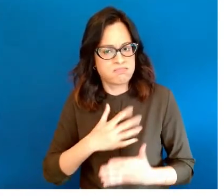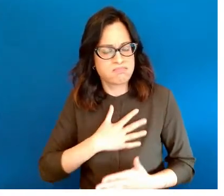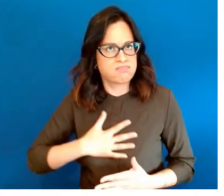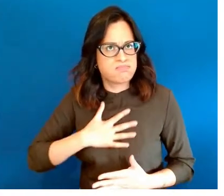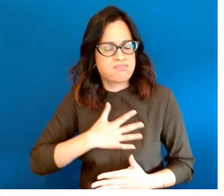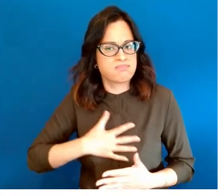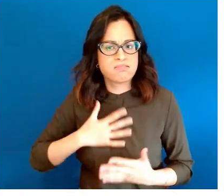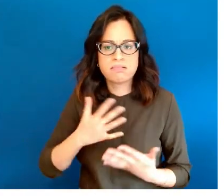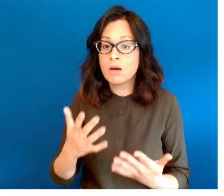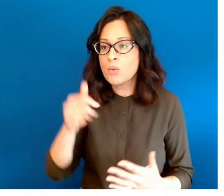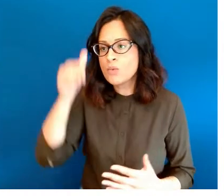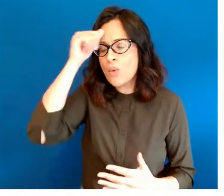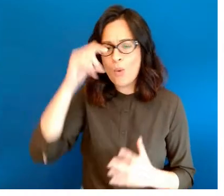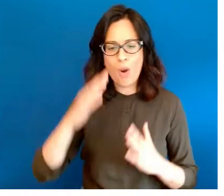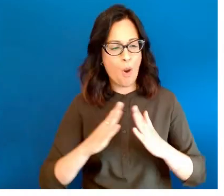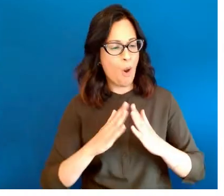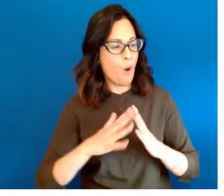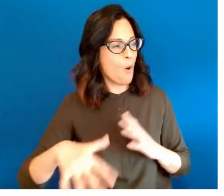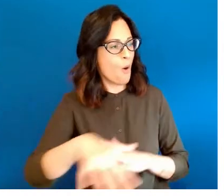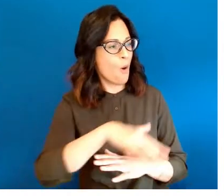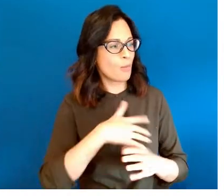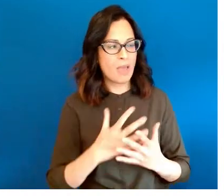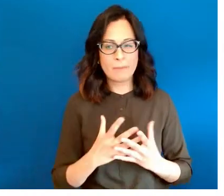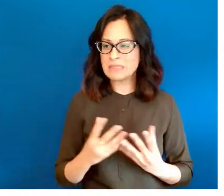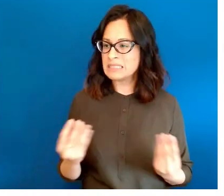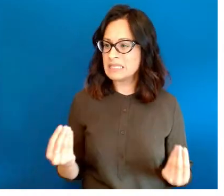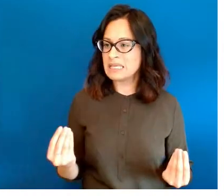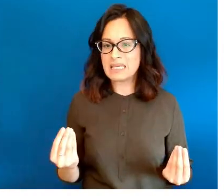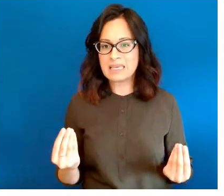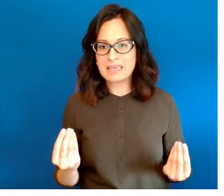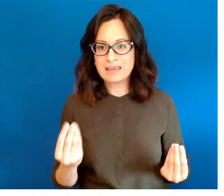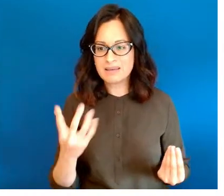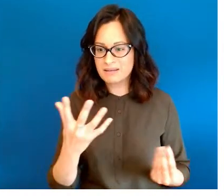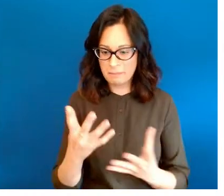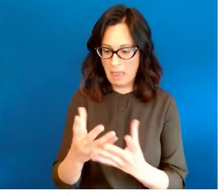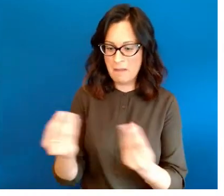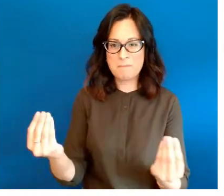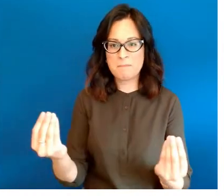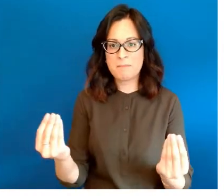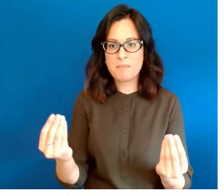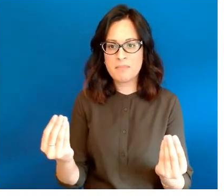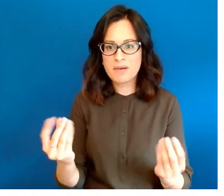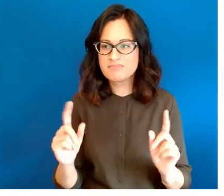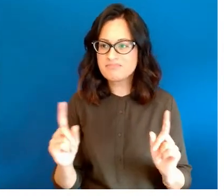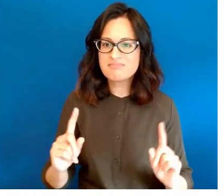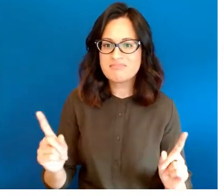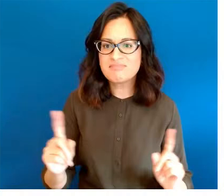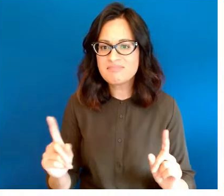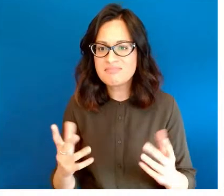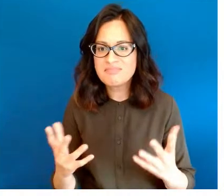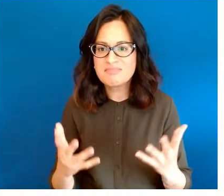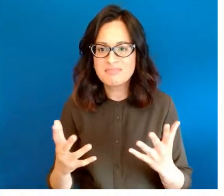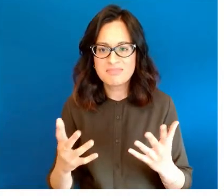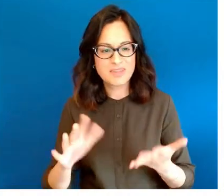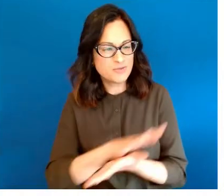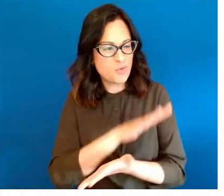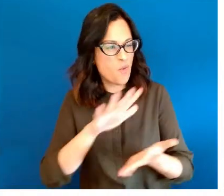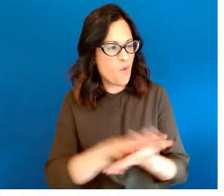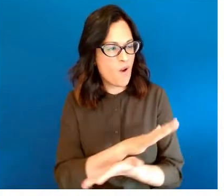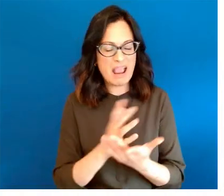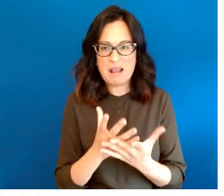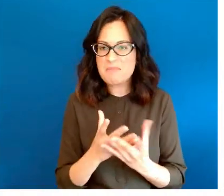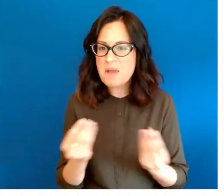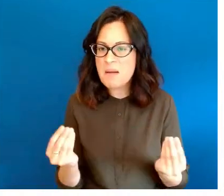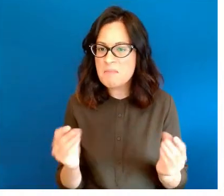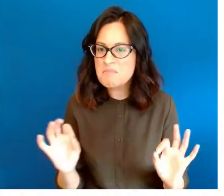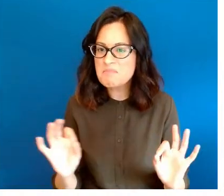The house is quite empty without her. There's no joy really, because